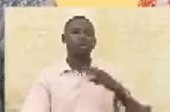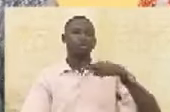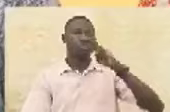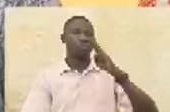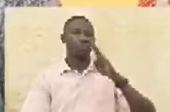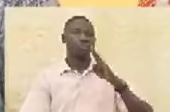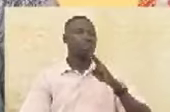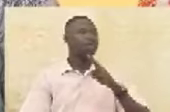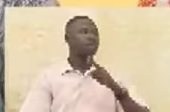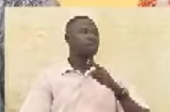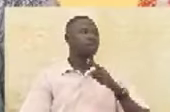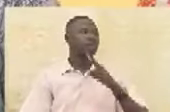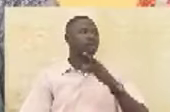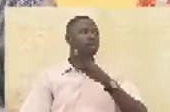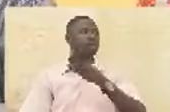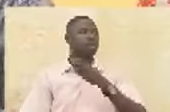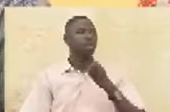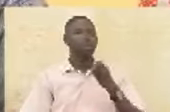12:35. Meeting is adjourned.